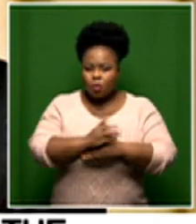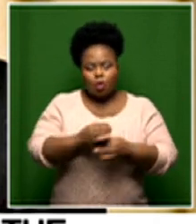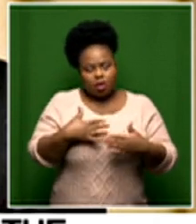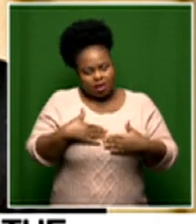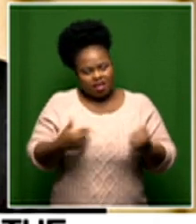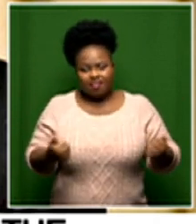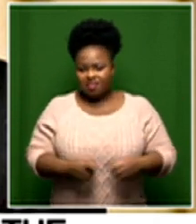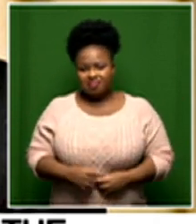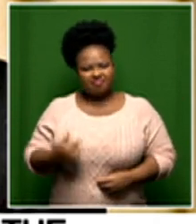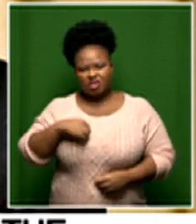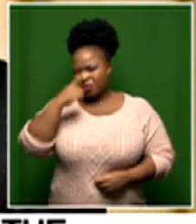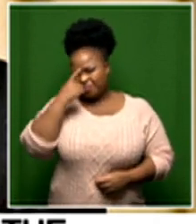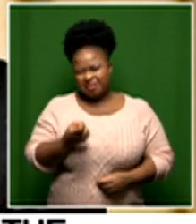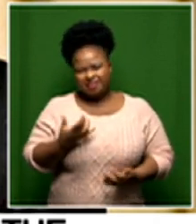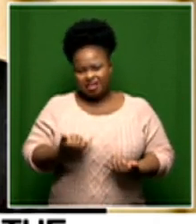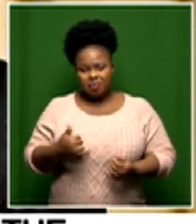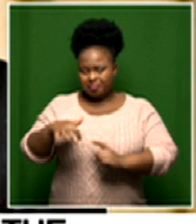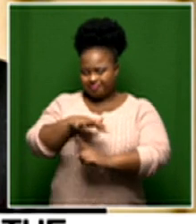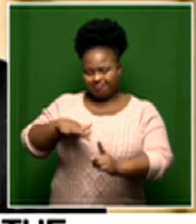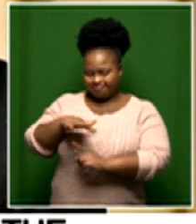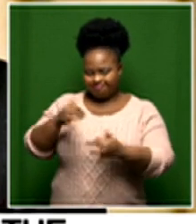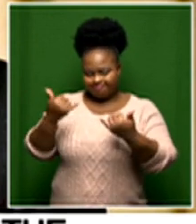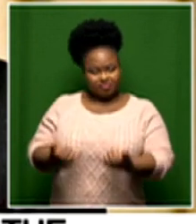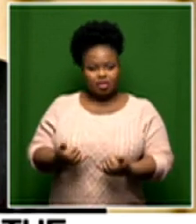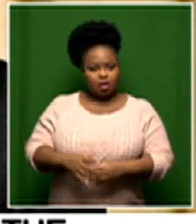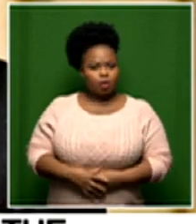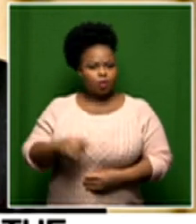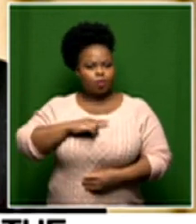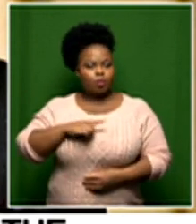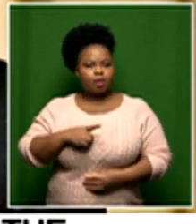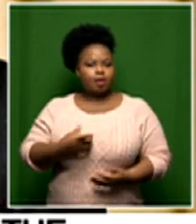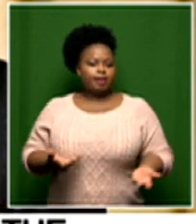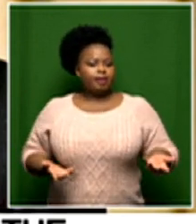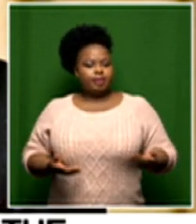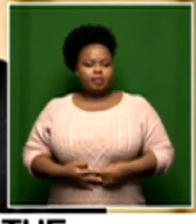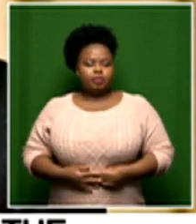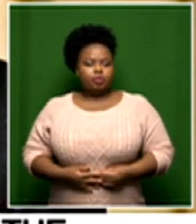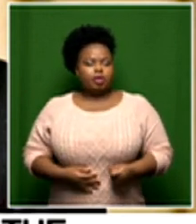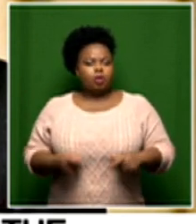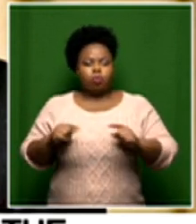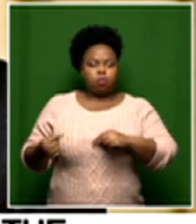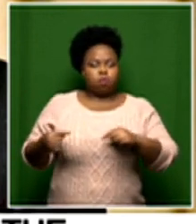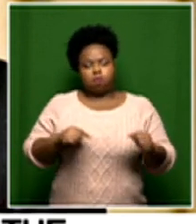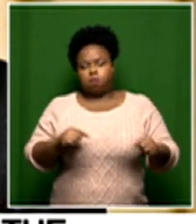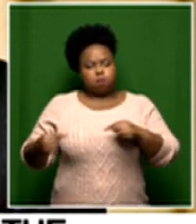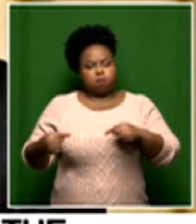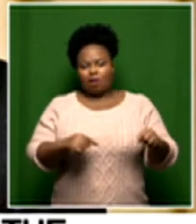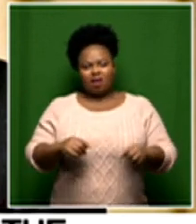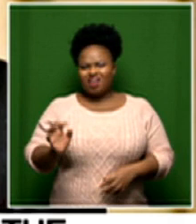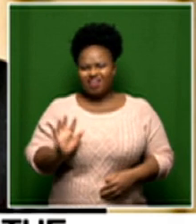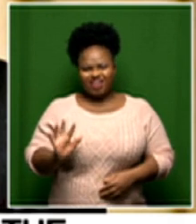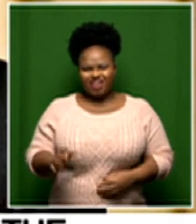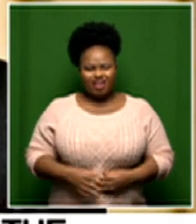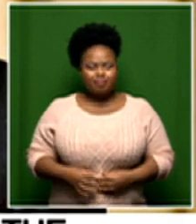So I don't believe that we're dealing with a situation where, there has to be a big fight about it. I think that